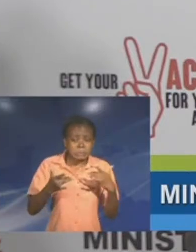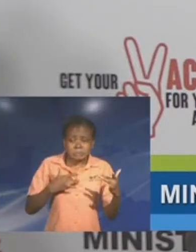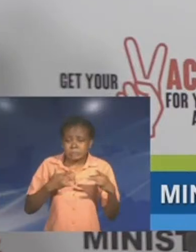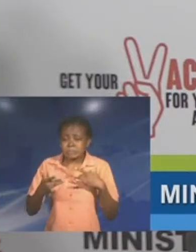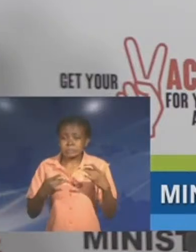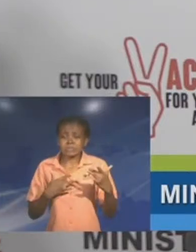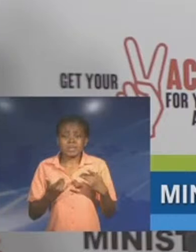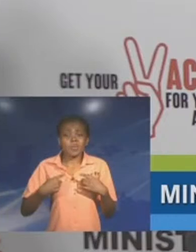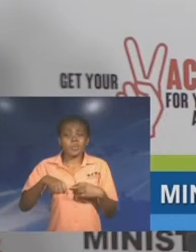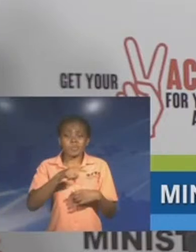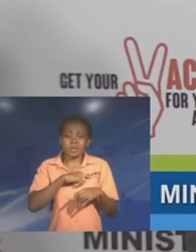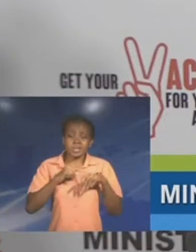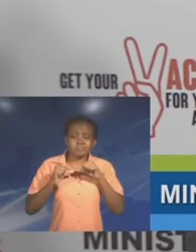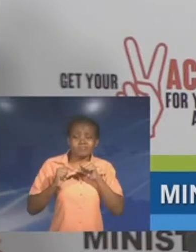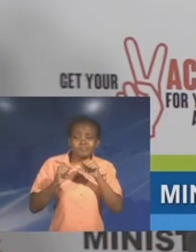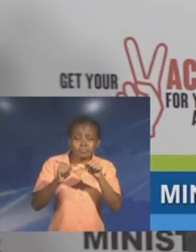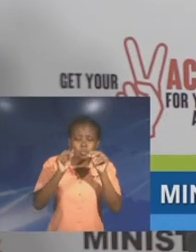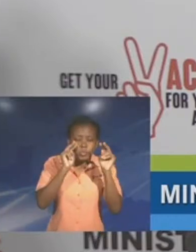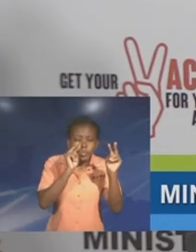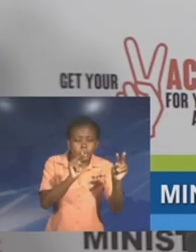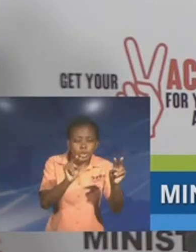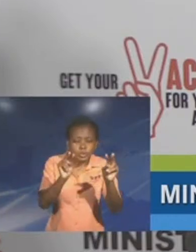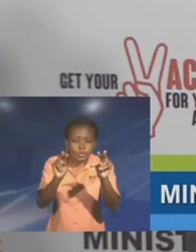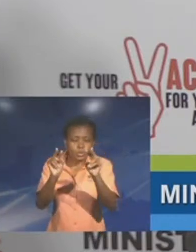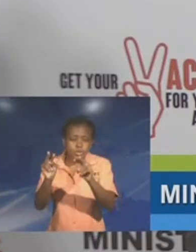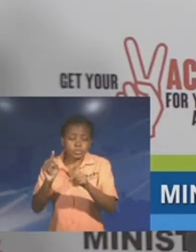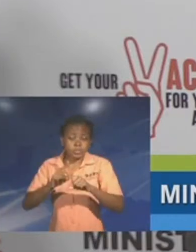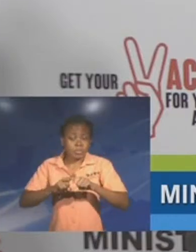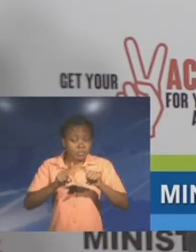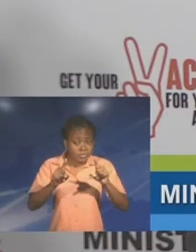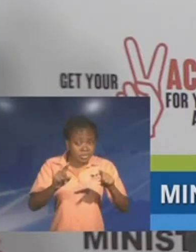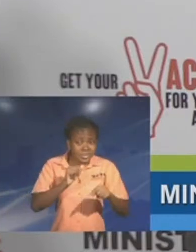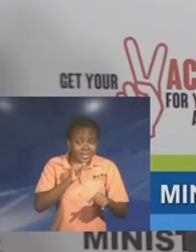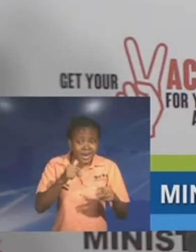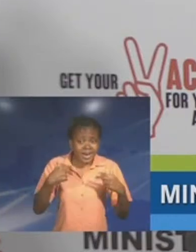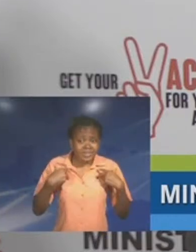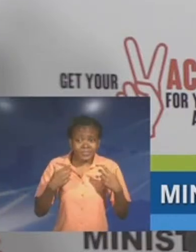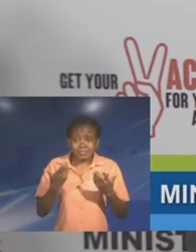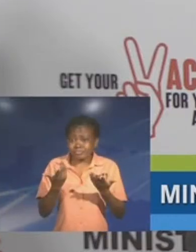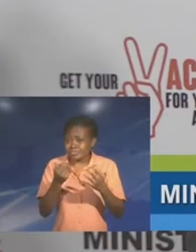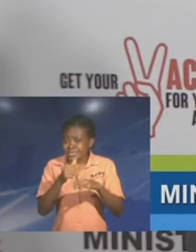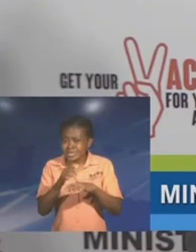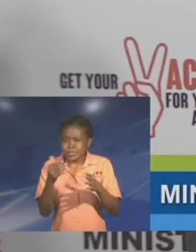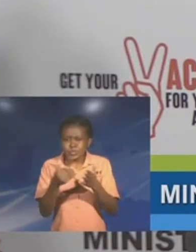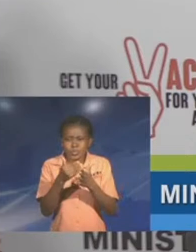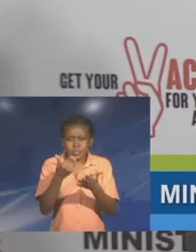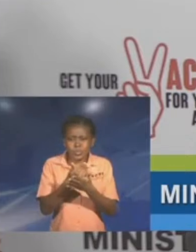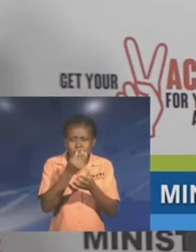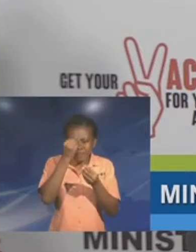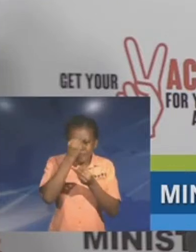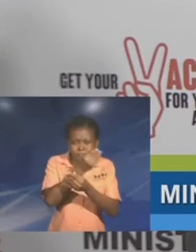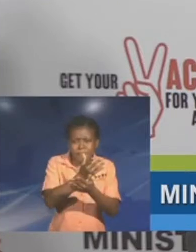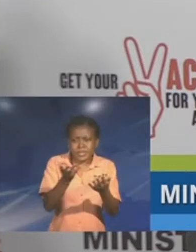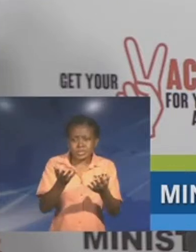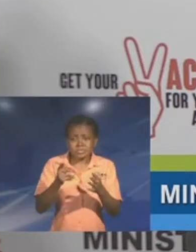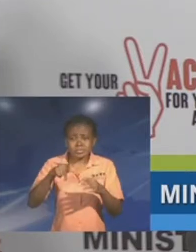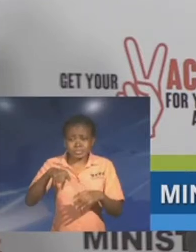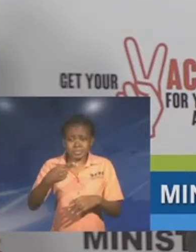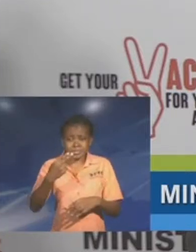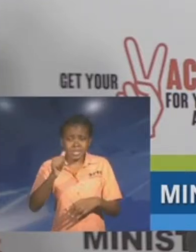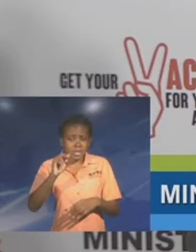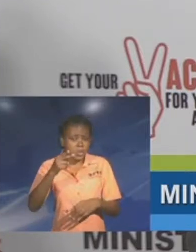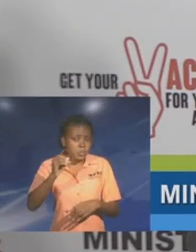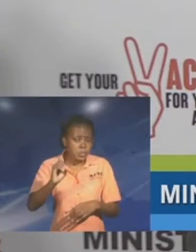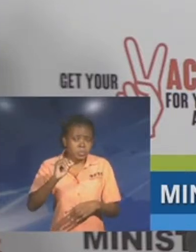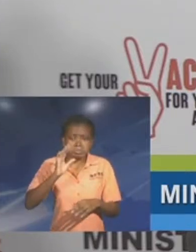continue to monitor it. IHR hasn't put out anything directly to us as yet, neither has the Pan American Health Organization, but